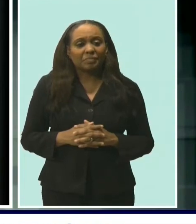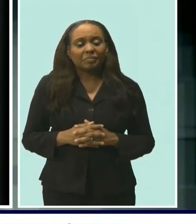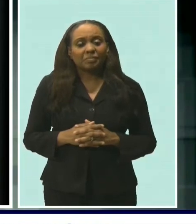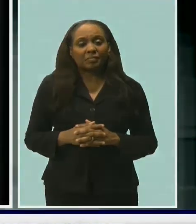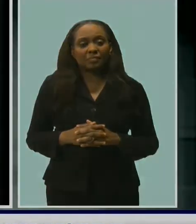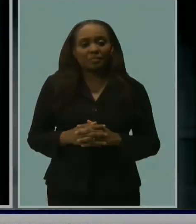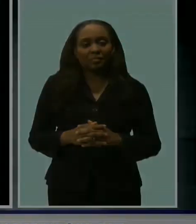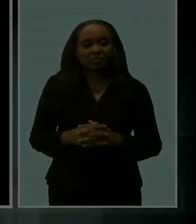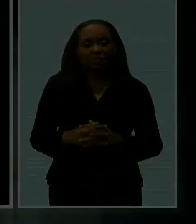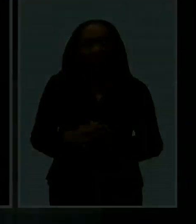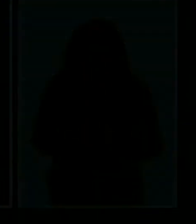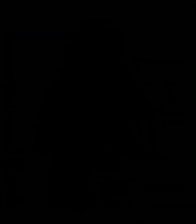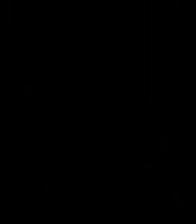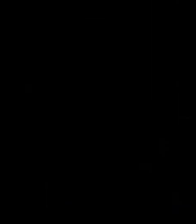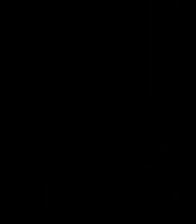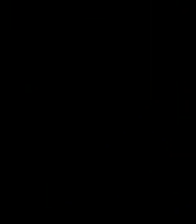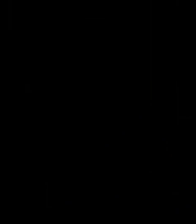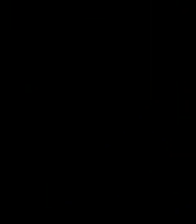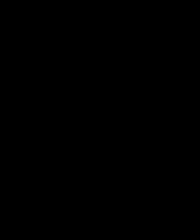News.